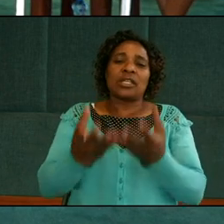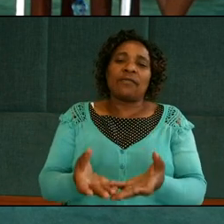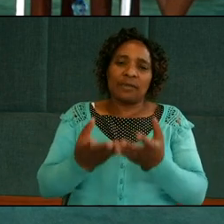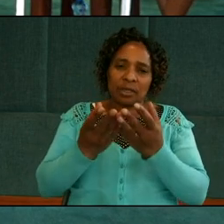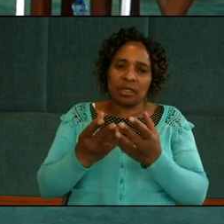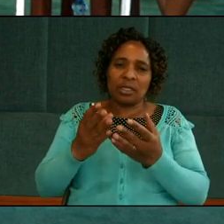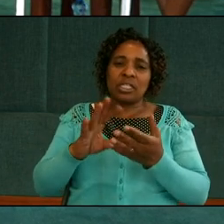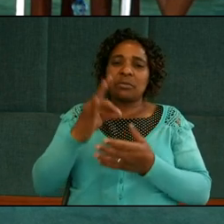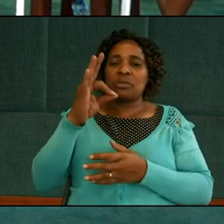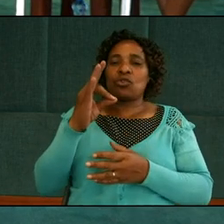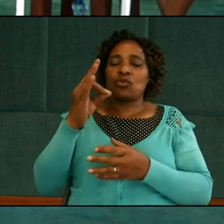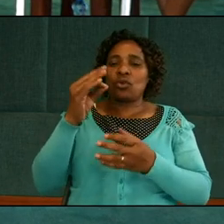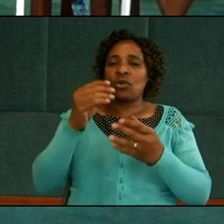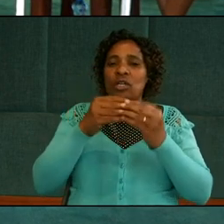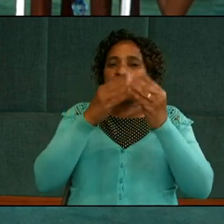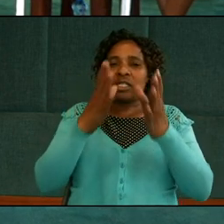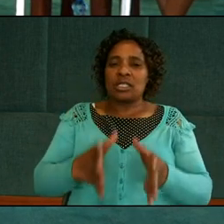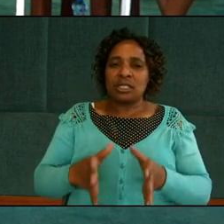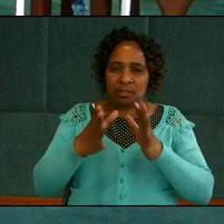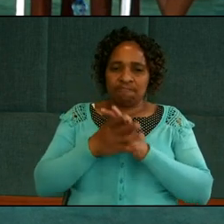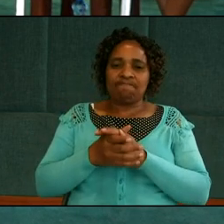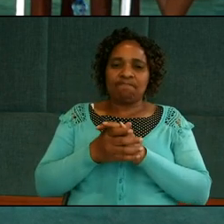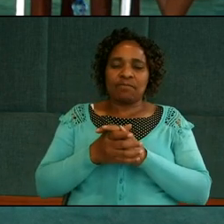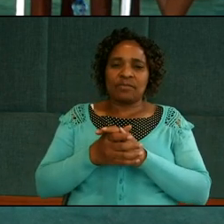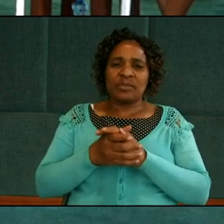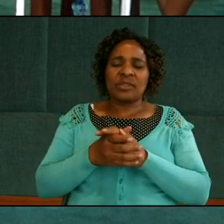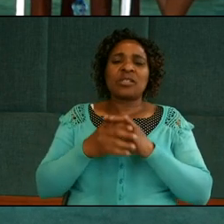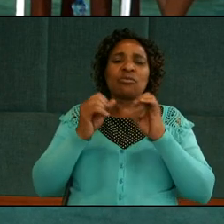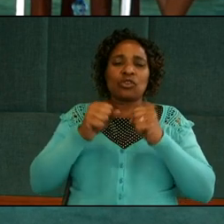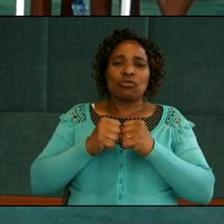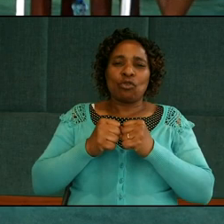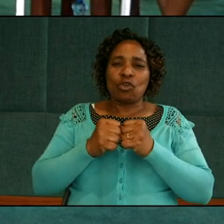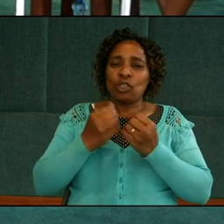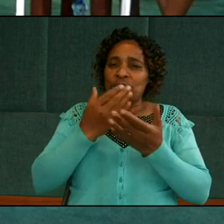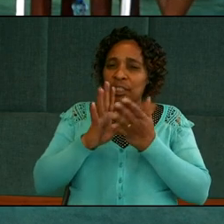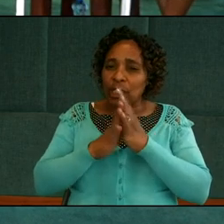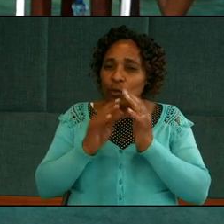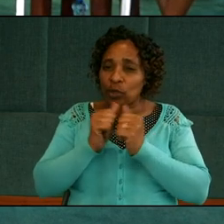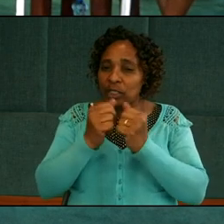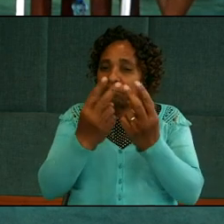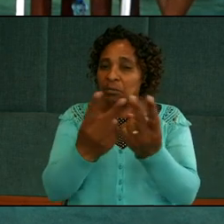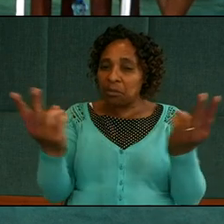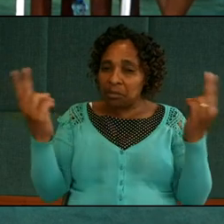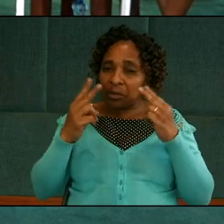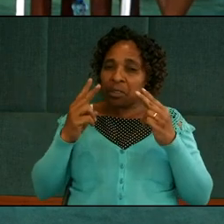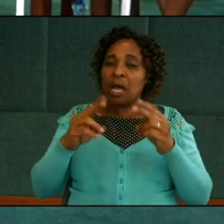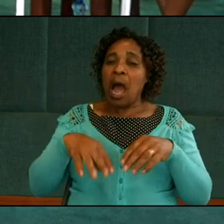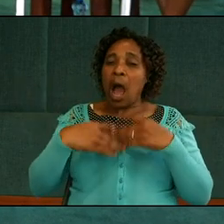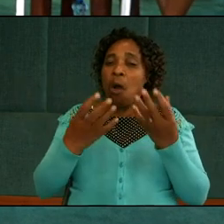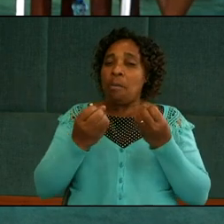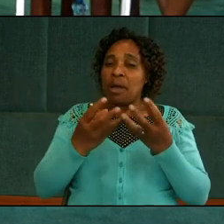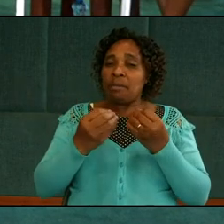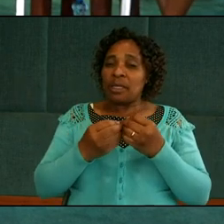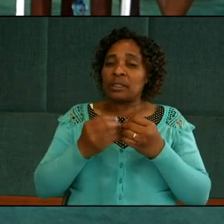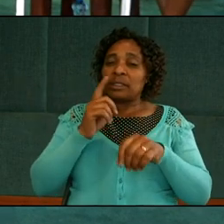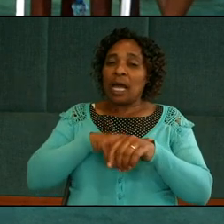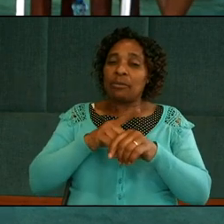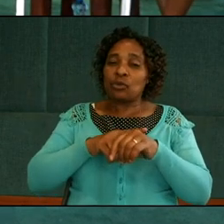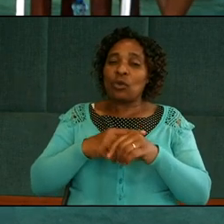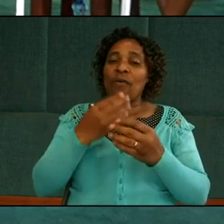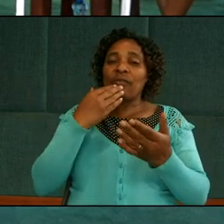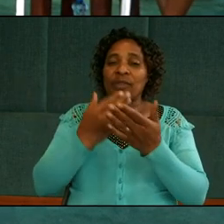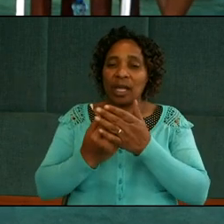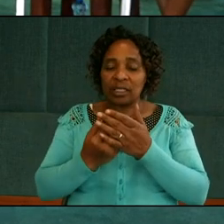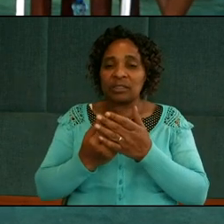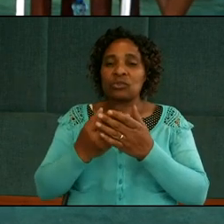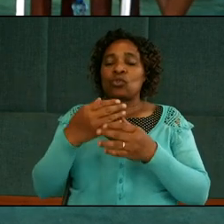our spiritual leaders. I could share with the panel here that how many times have you thanked your Sabbath school teacher, your elder,